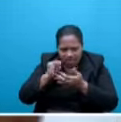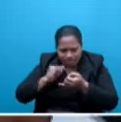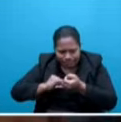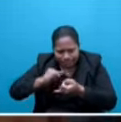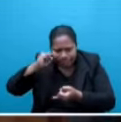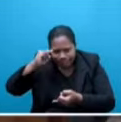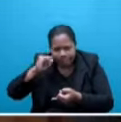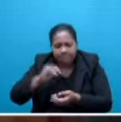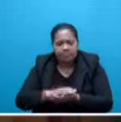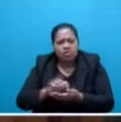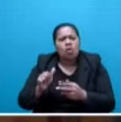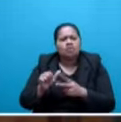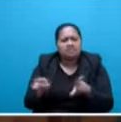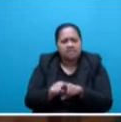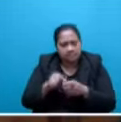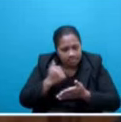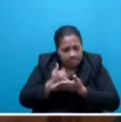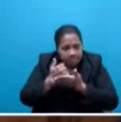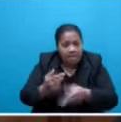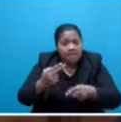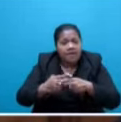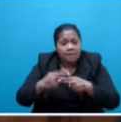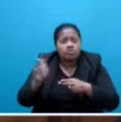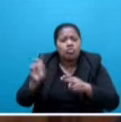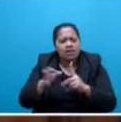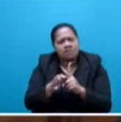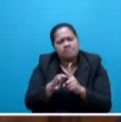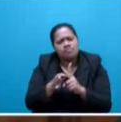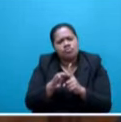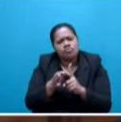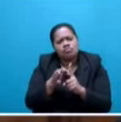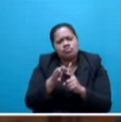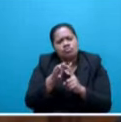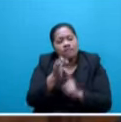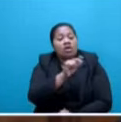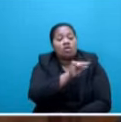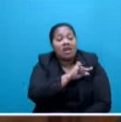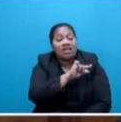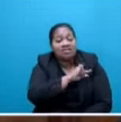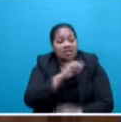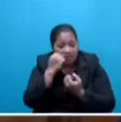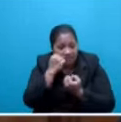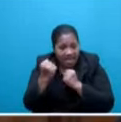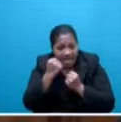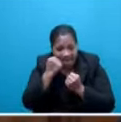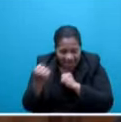They also assist farmers to improve the quality of cane so that the